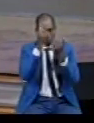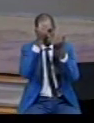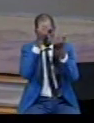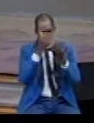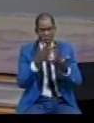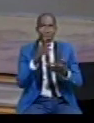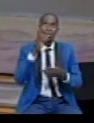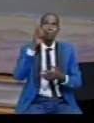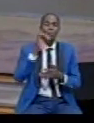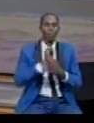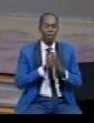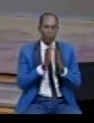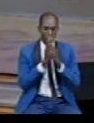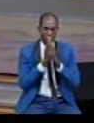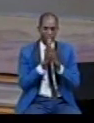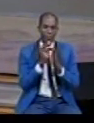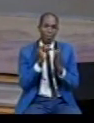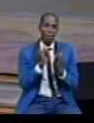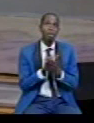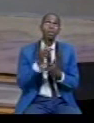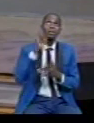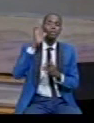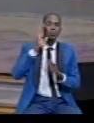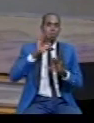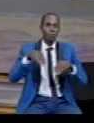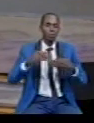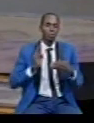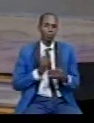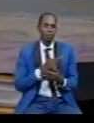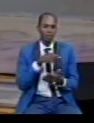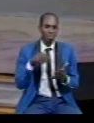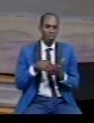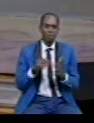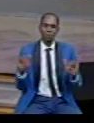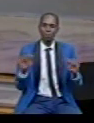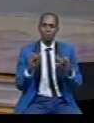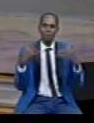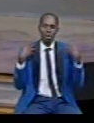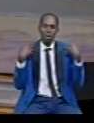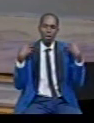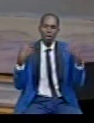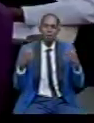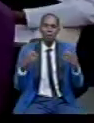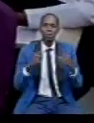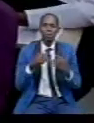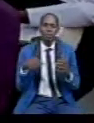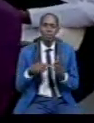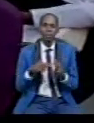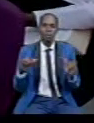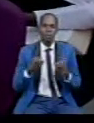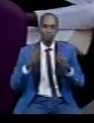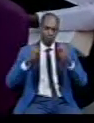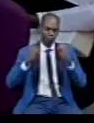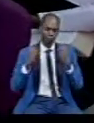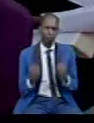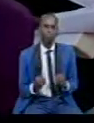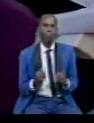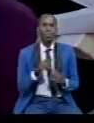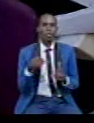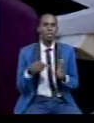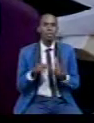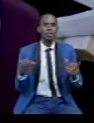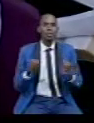him. I pray that he'll give us this courage. He'll give us this fortitude. He'll give us this